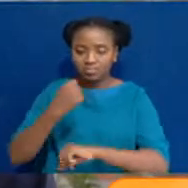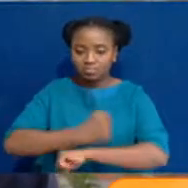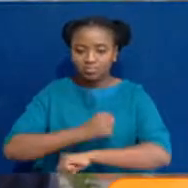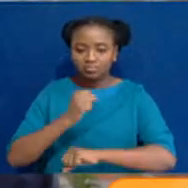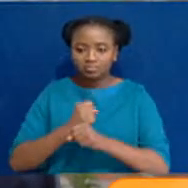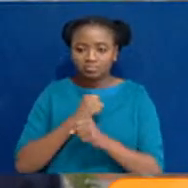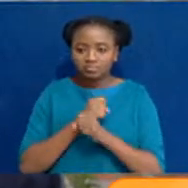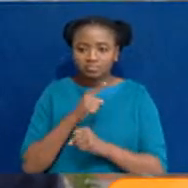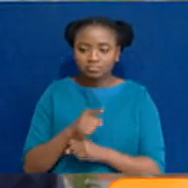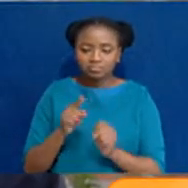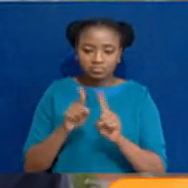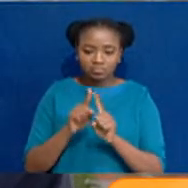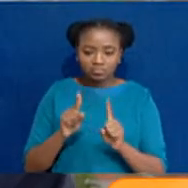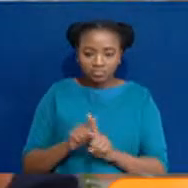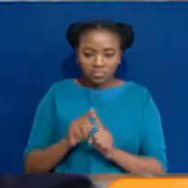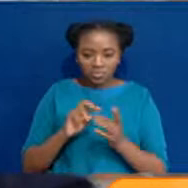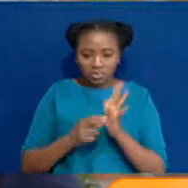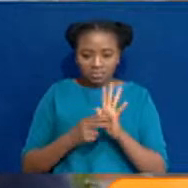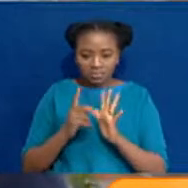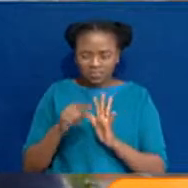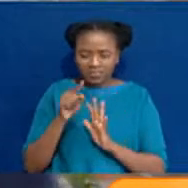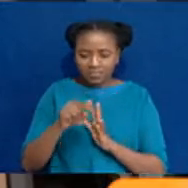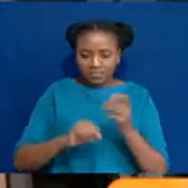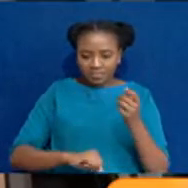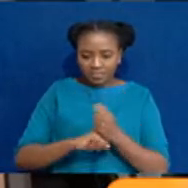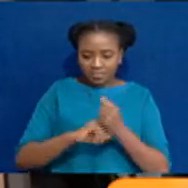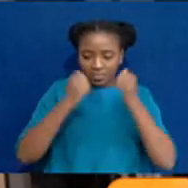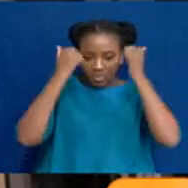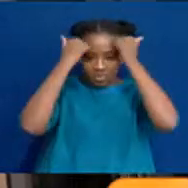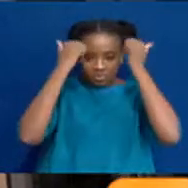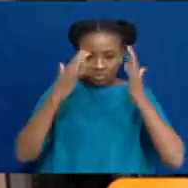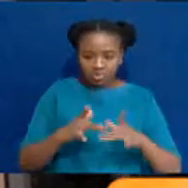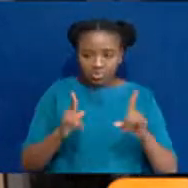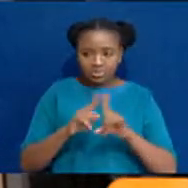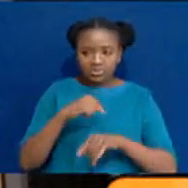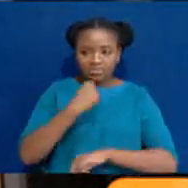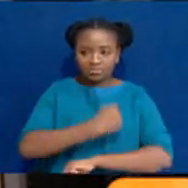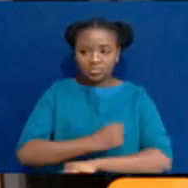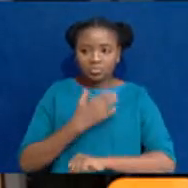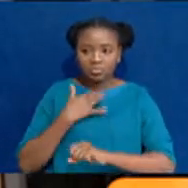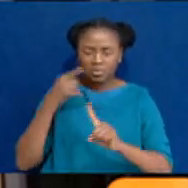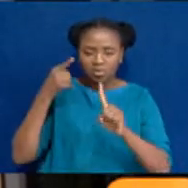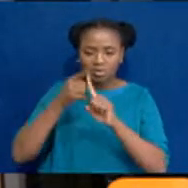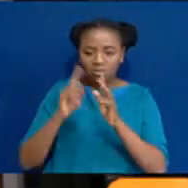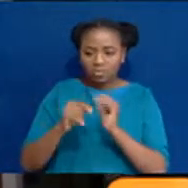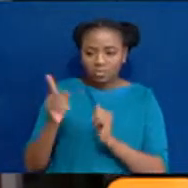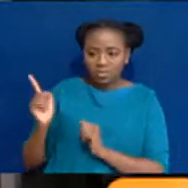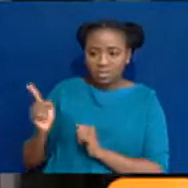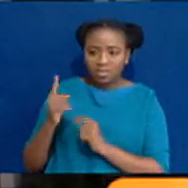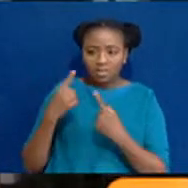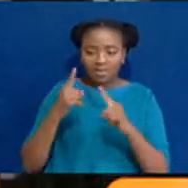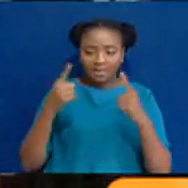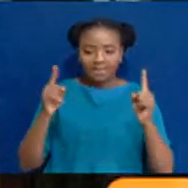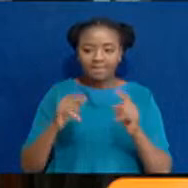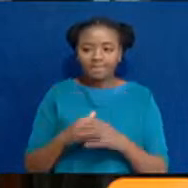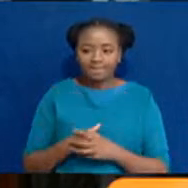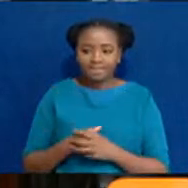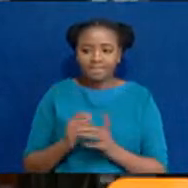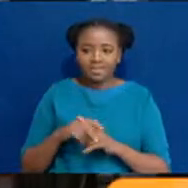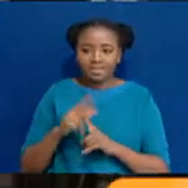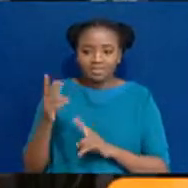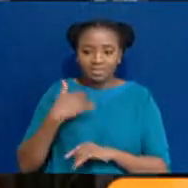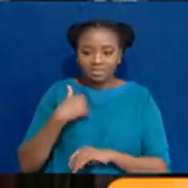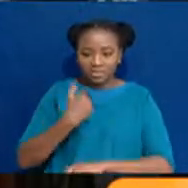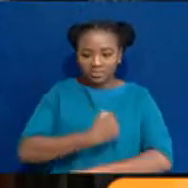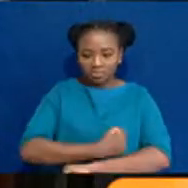So basically, Chapter Seats interfaces students and schools. To make Chapter Global successful, they started off with a coding school where